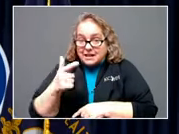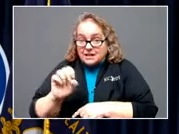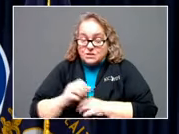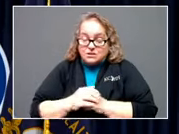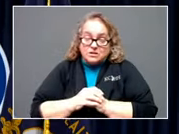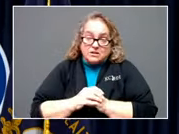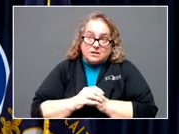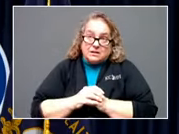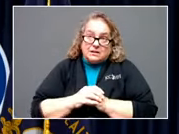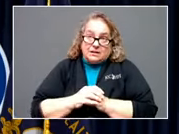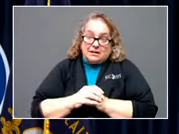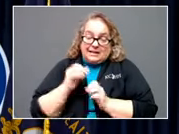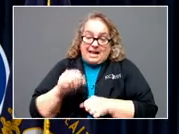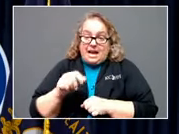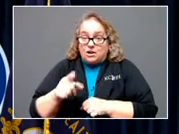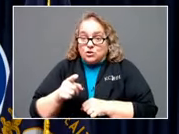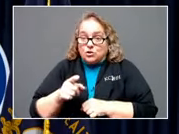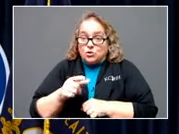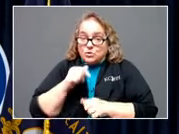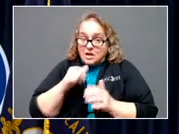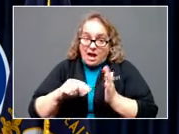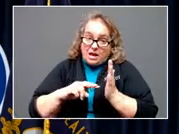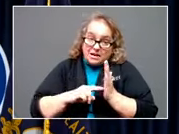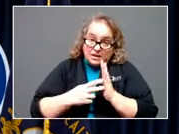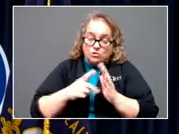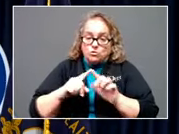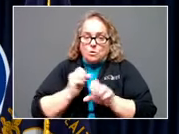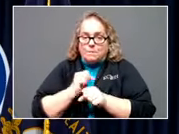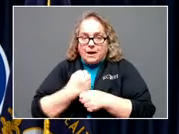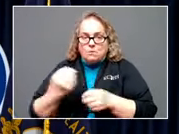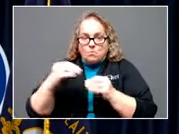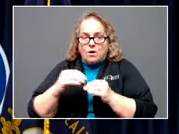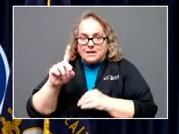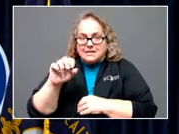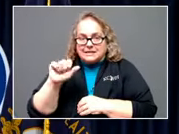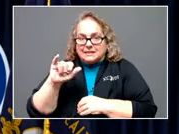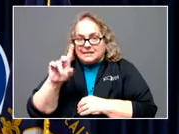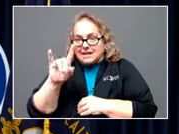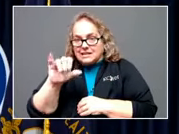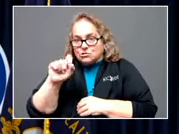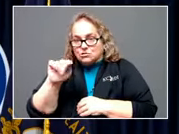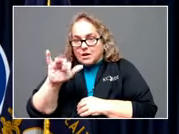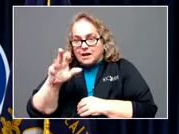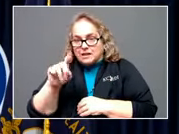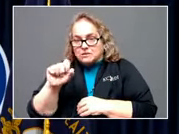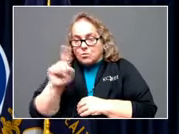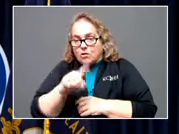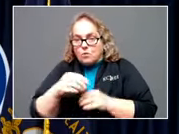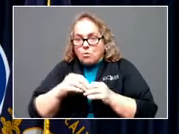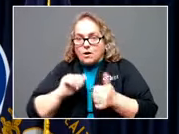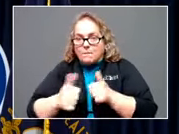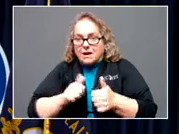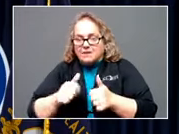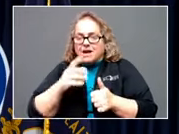unintentionally create more districts where they are more competitive and attempt to do the opposite? I certainly think